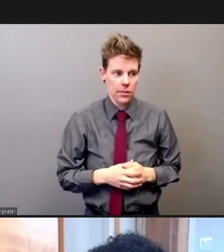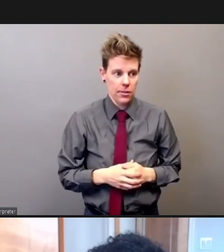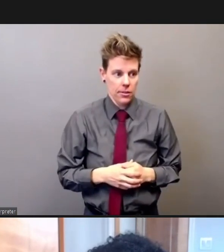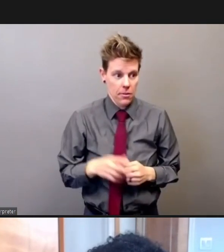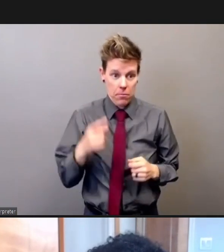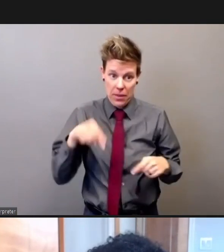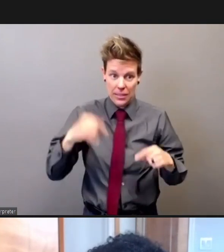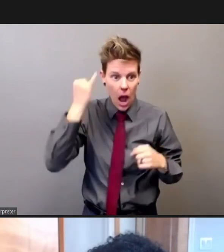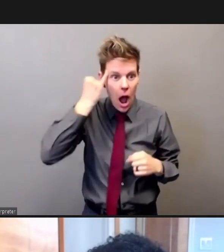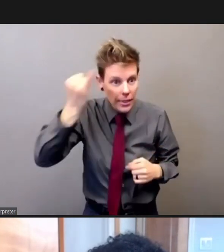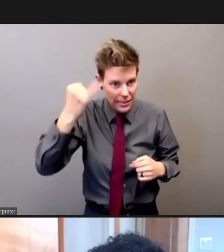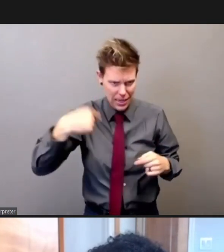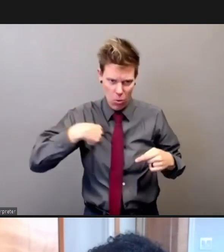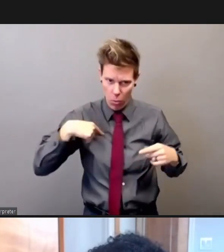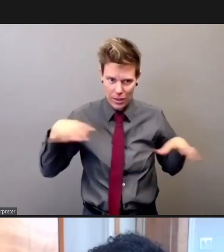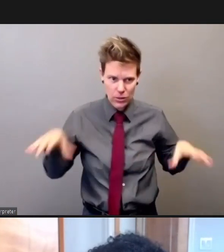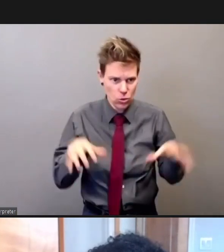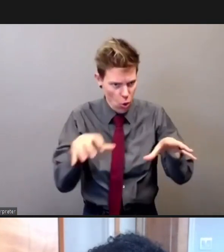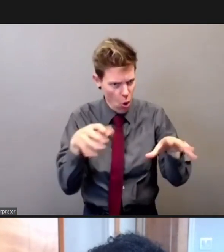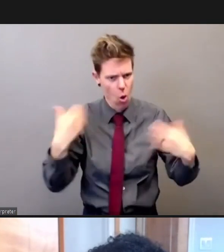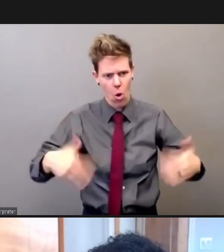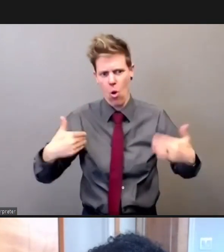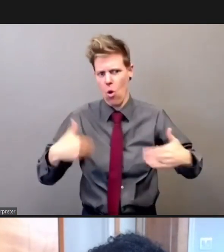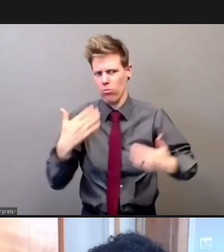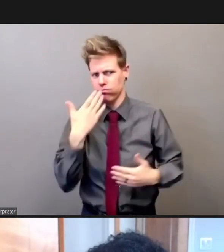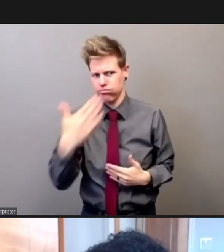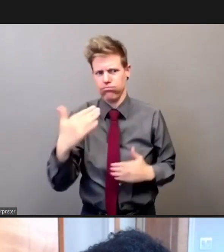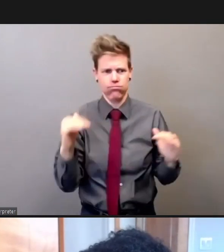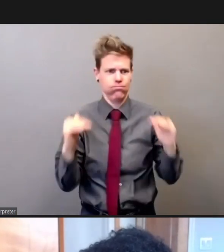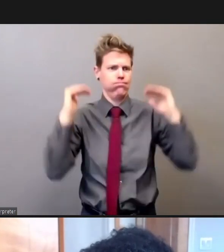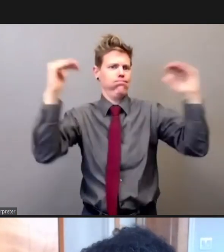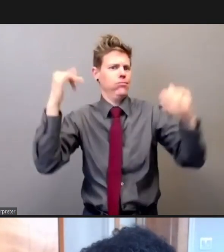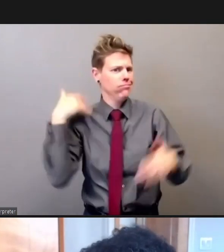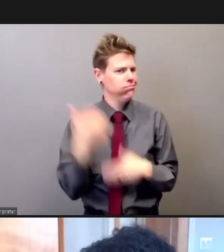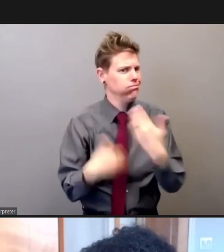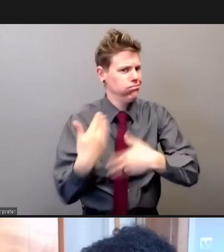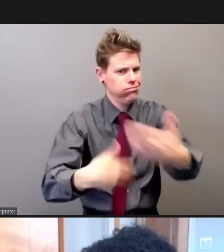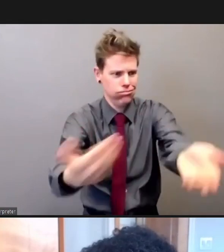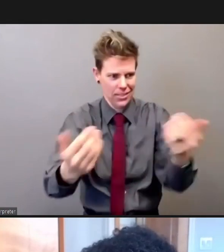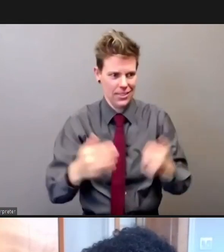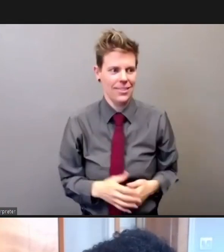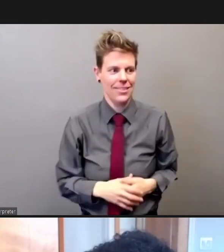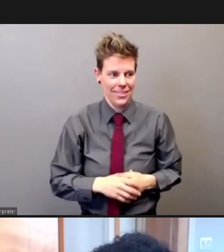another place to be proud of the experts working on your behalf. I know I am.